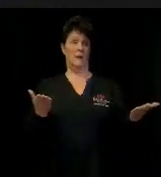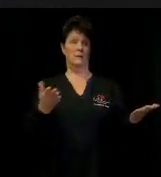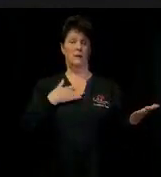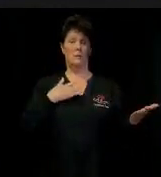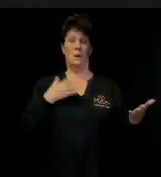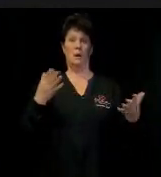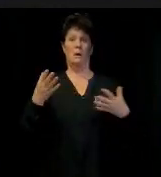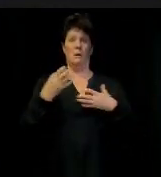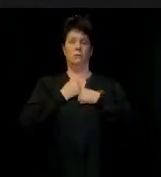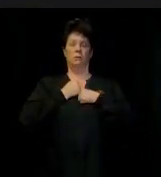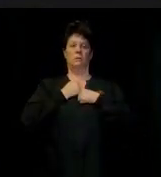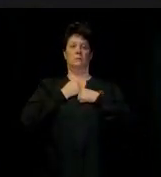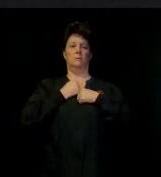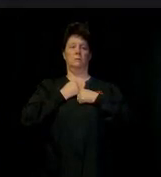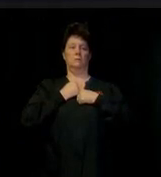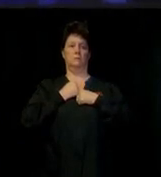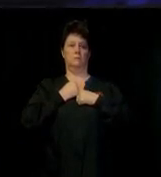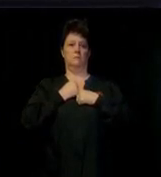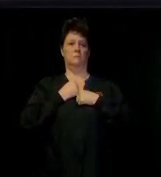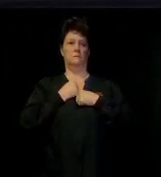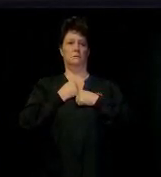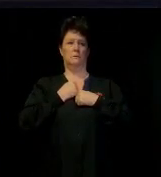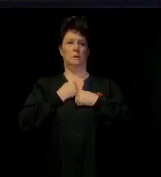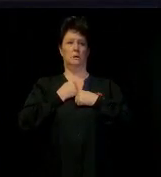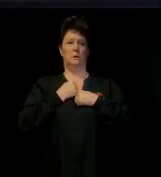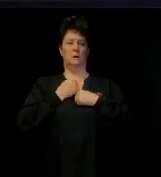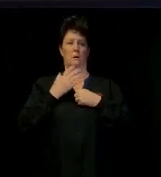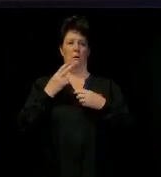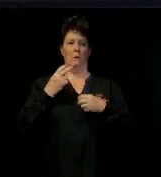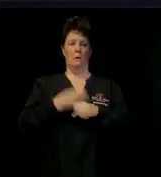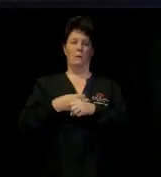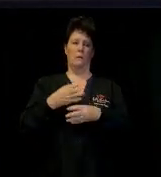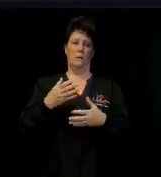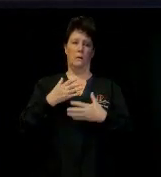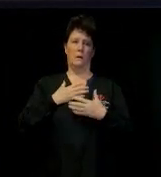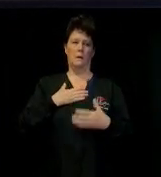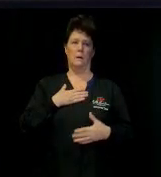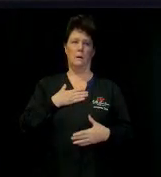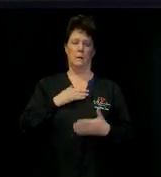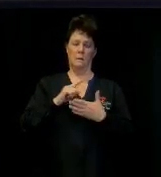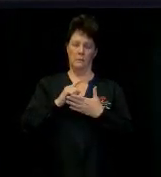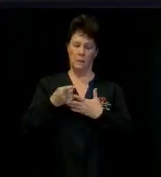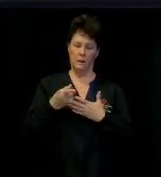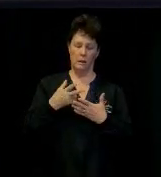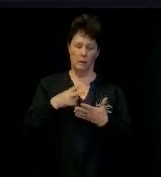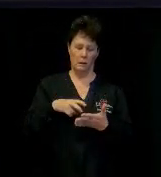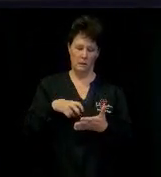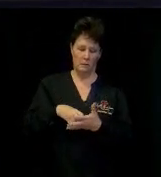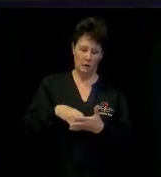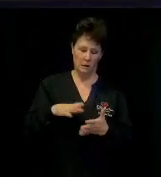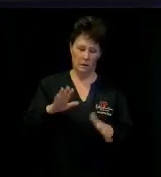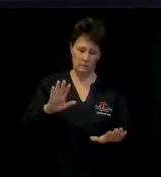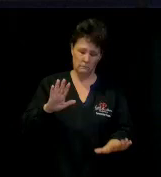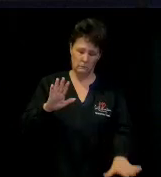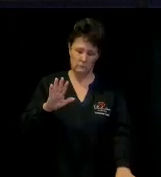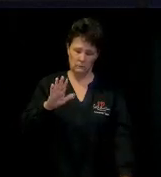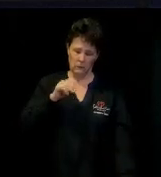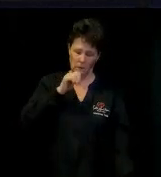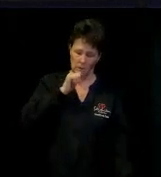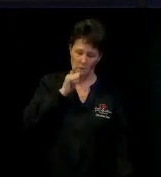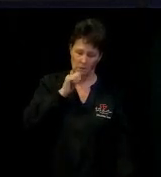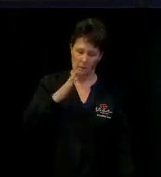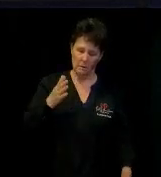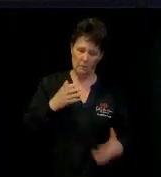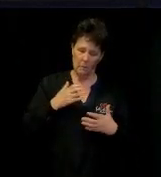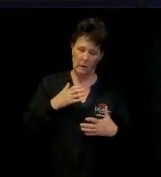knocked out of you doing sports? Oh! And for a moment, you're like, but I got to get back up. Game's still rolling, clock's still rolling, ball's still going. Let's get up, go down